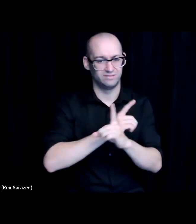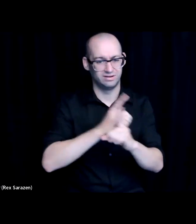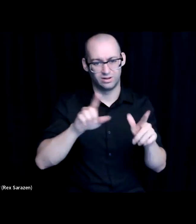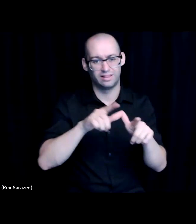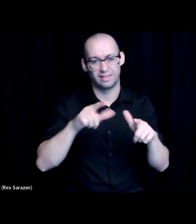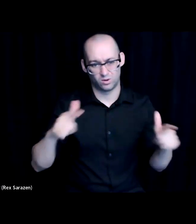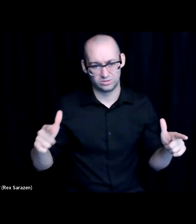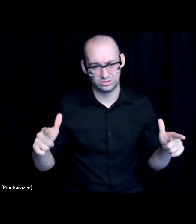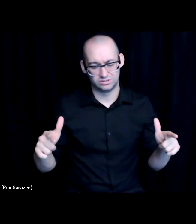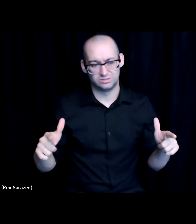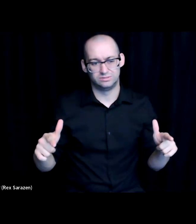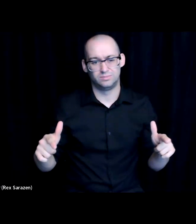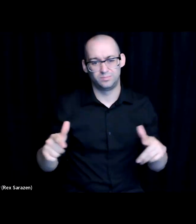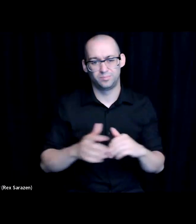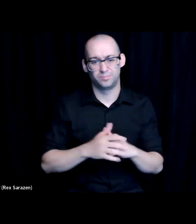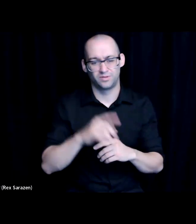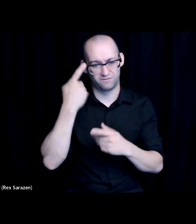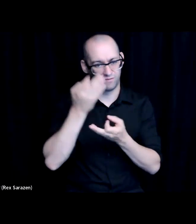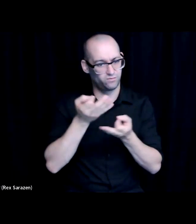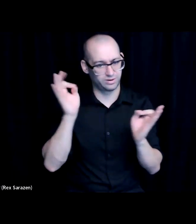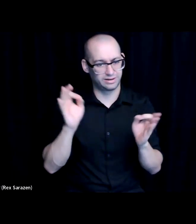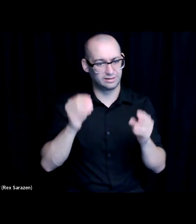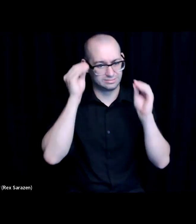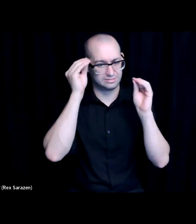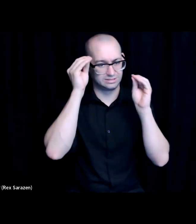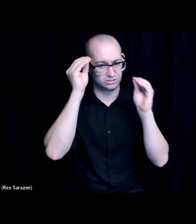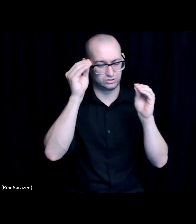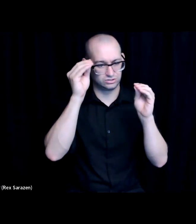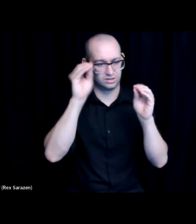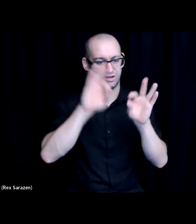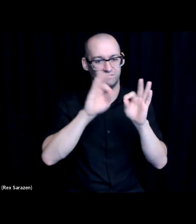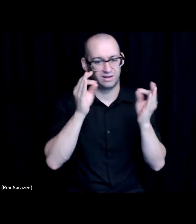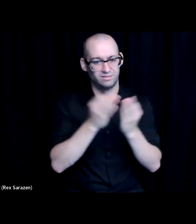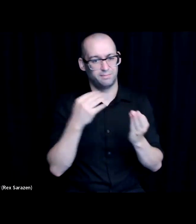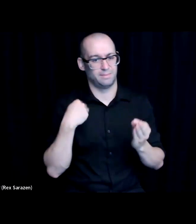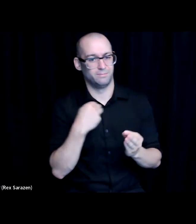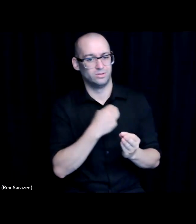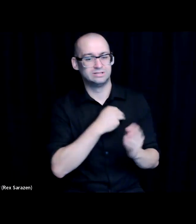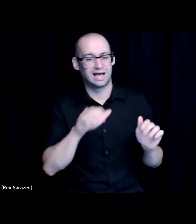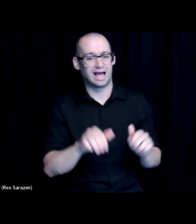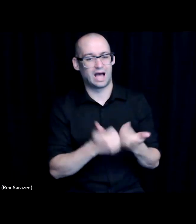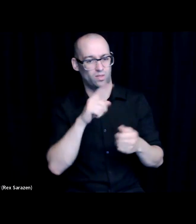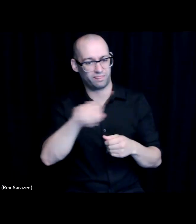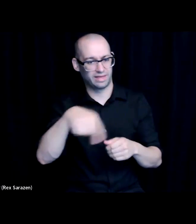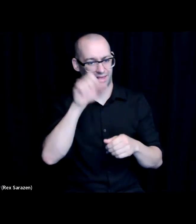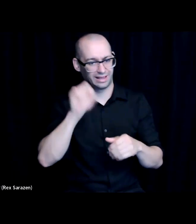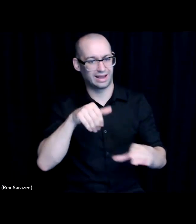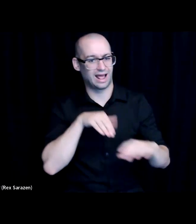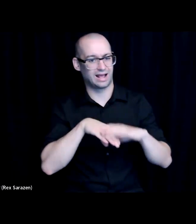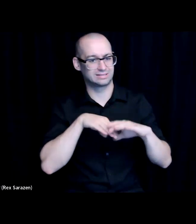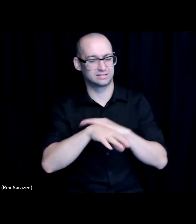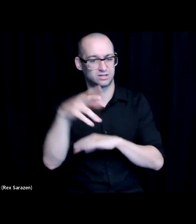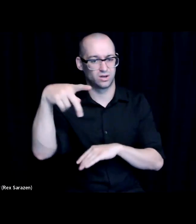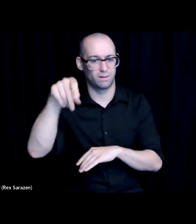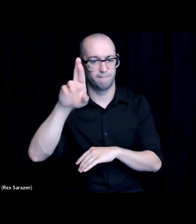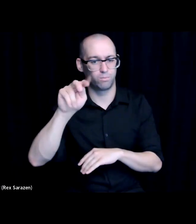languages to actually, for free, teach family members about how they can access their portals, just